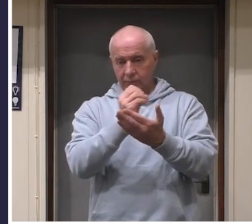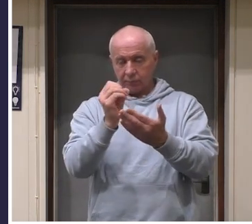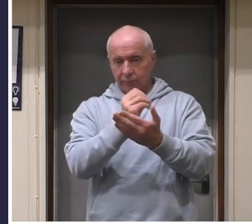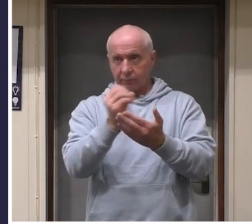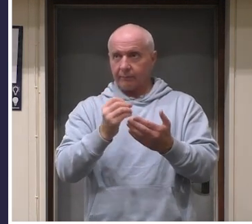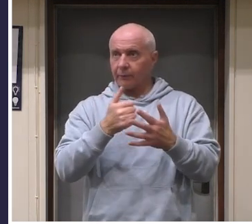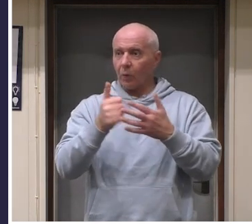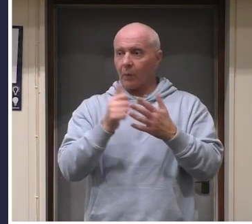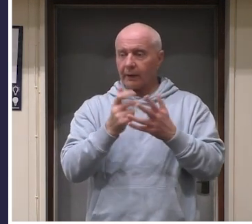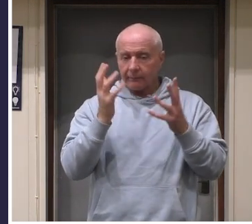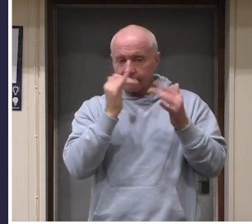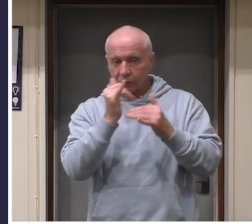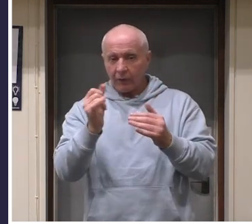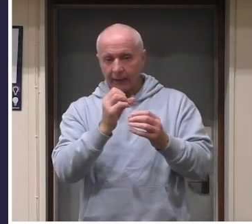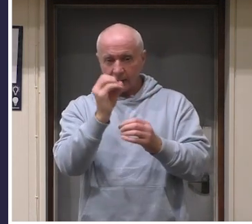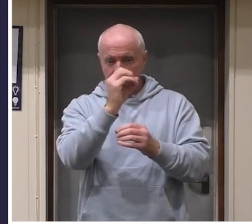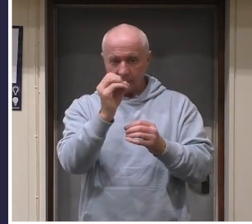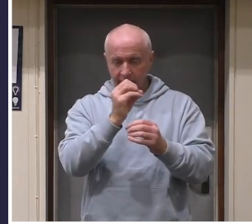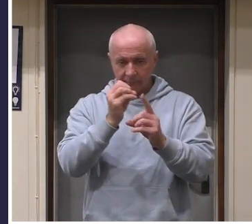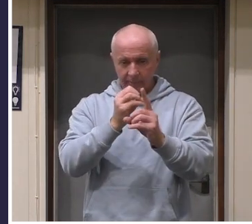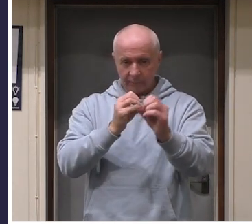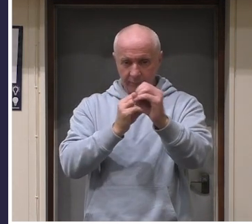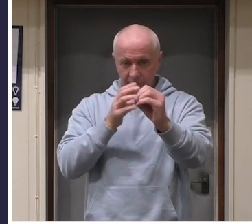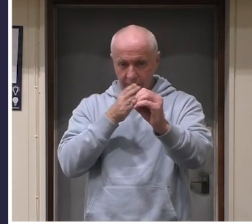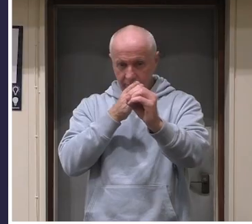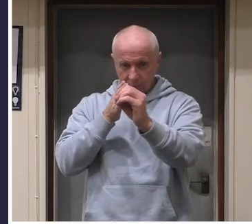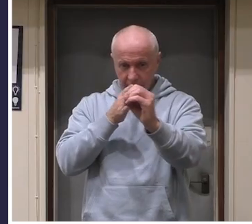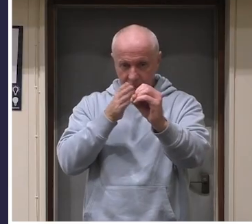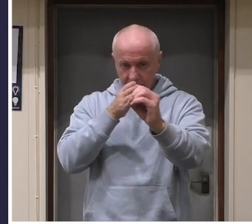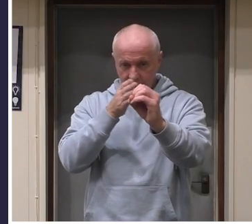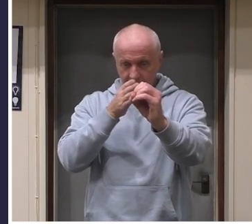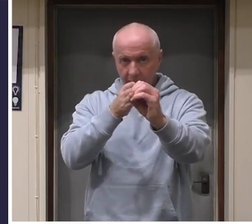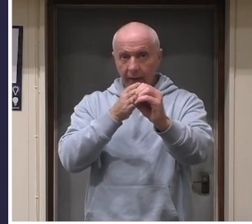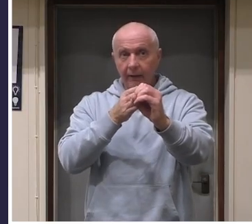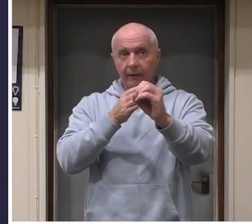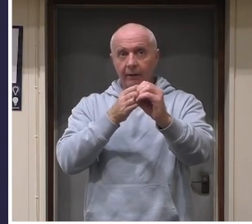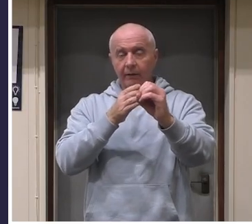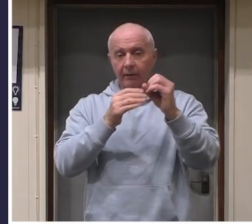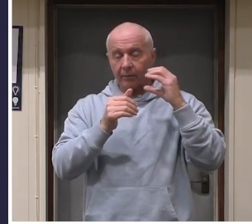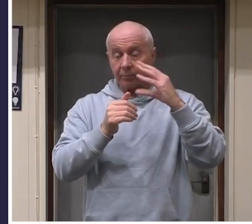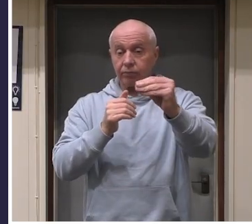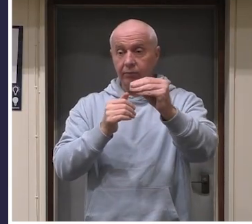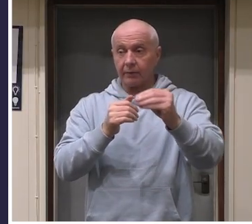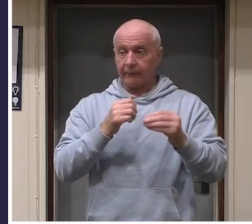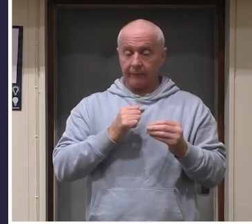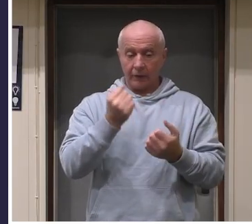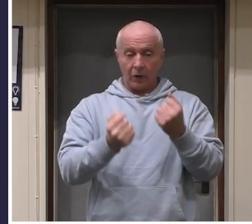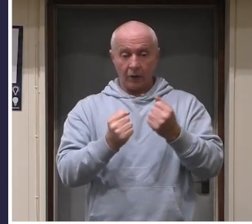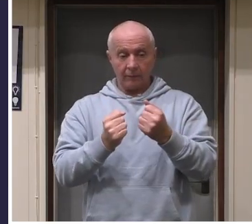always tracking the motion of this particle. And now if there's a sudden change in acceleration, if I turn my car